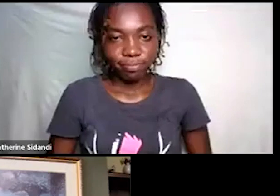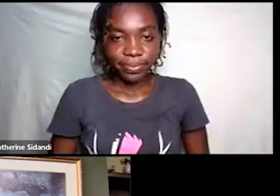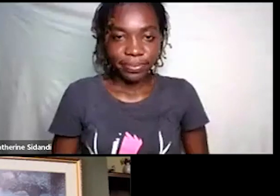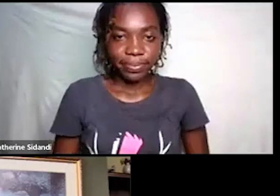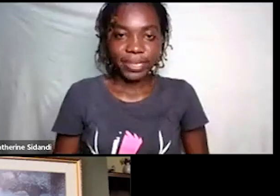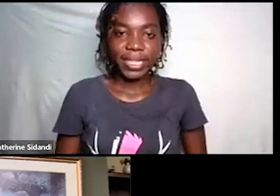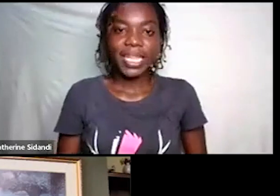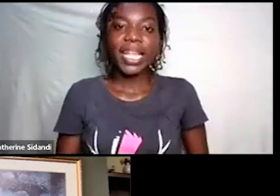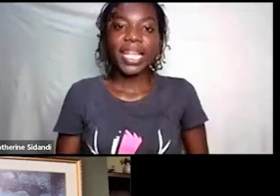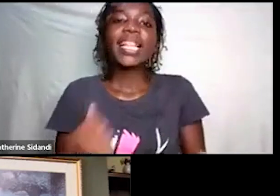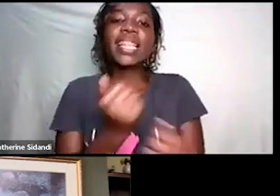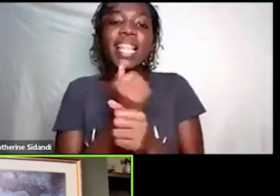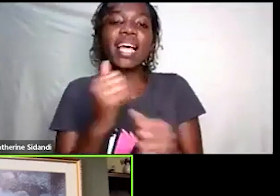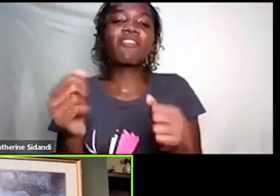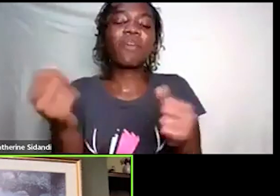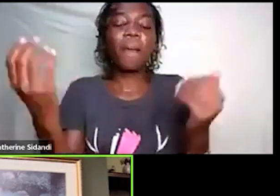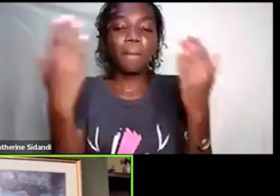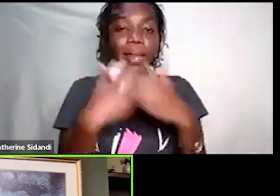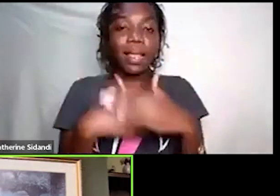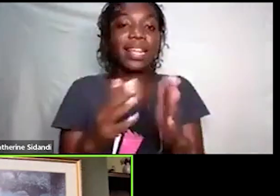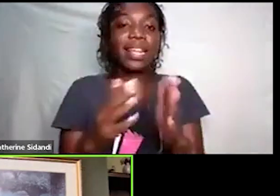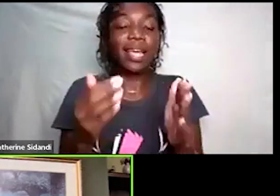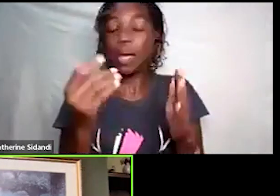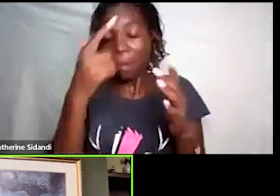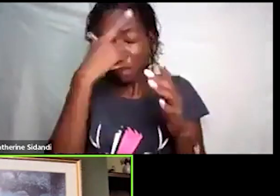and deaf to advice.